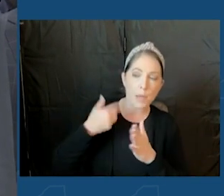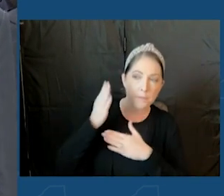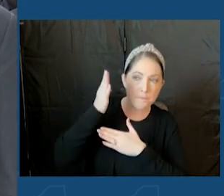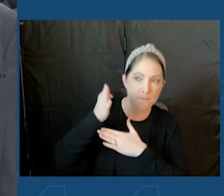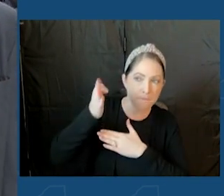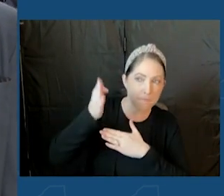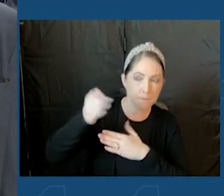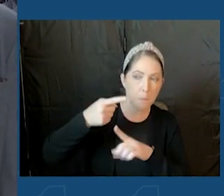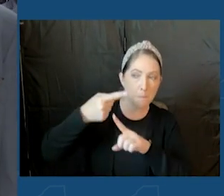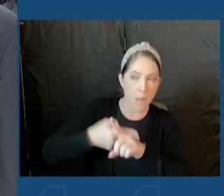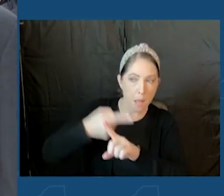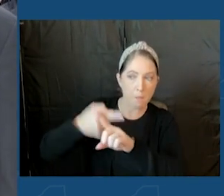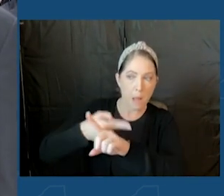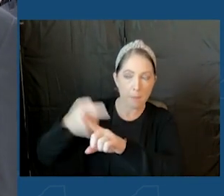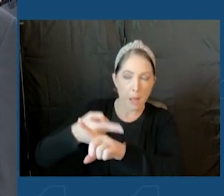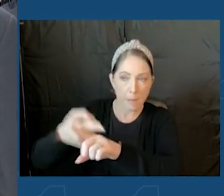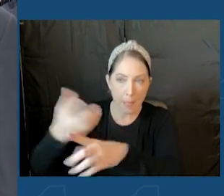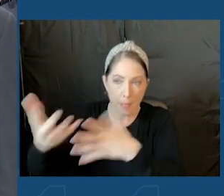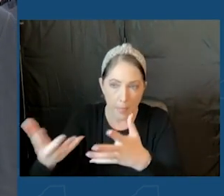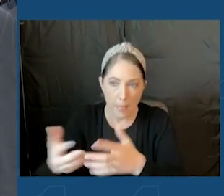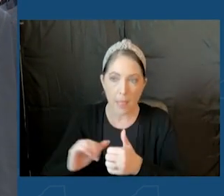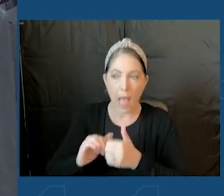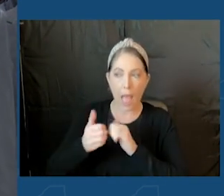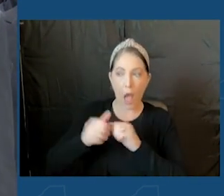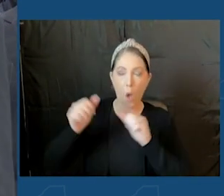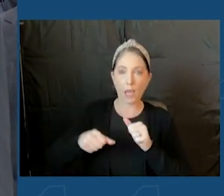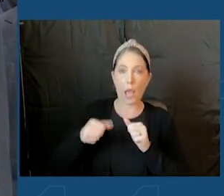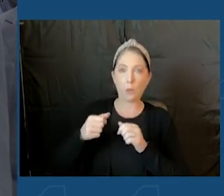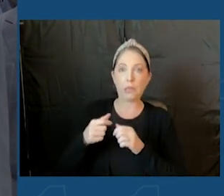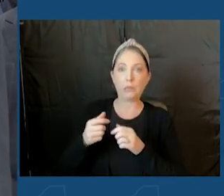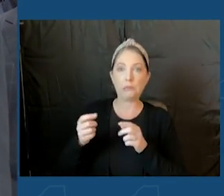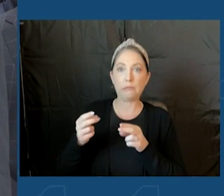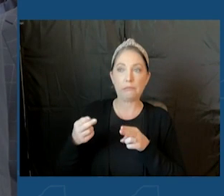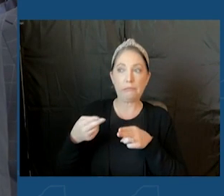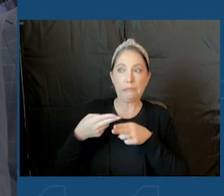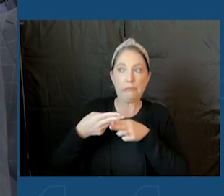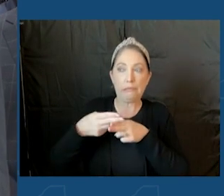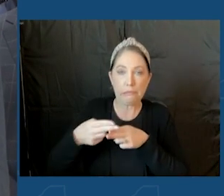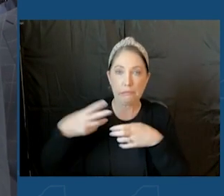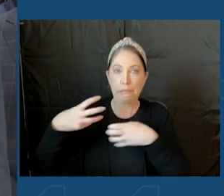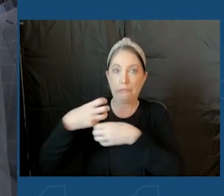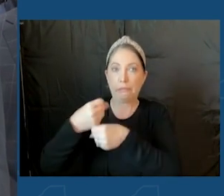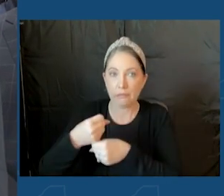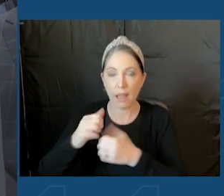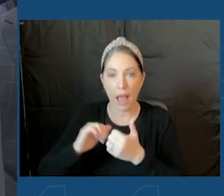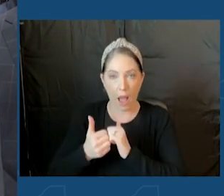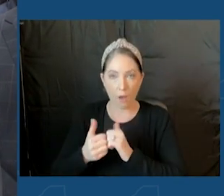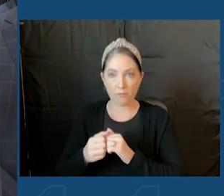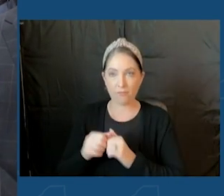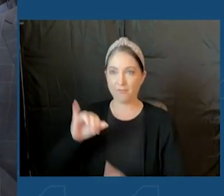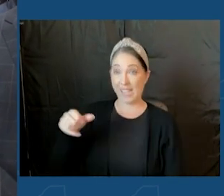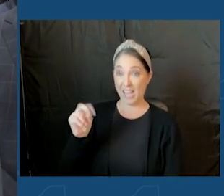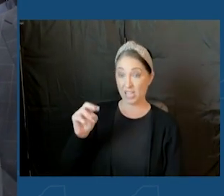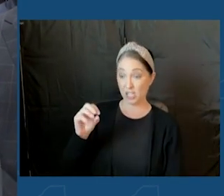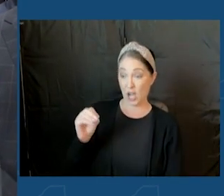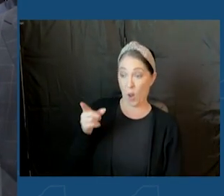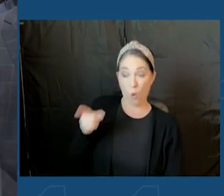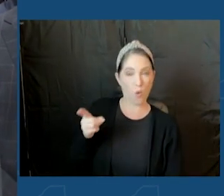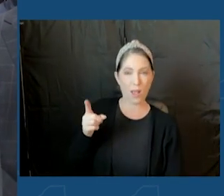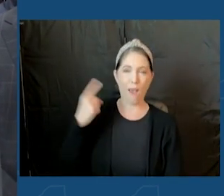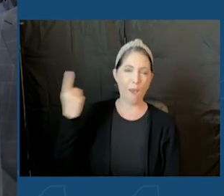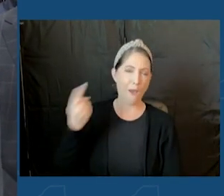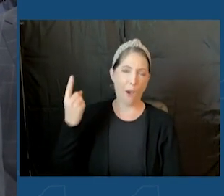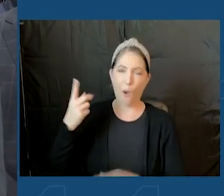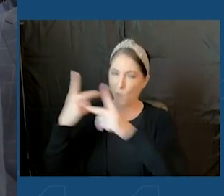month. And then how can we shave off some of those months? How can we do it sooner? And Jano always finds a way. Keeping these